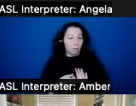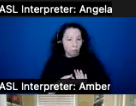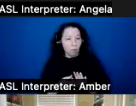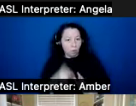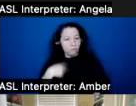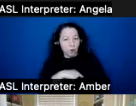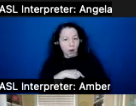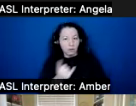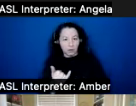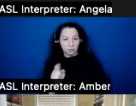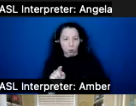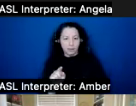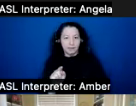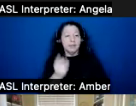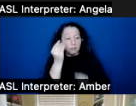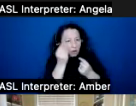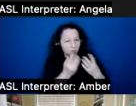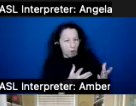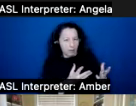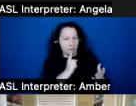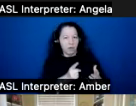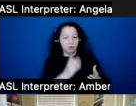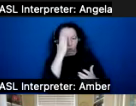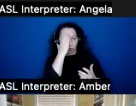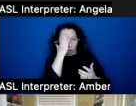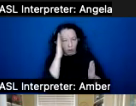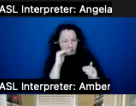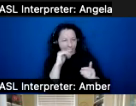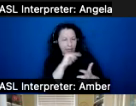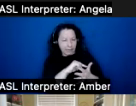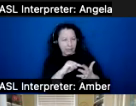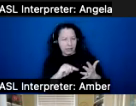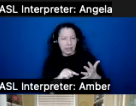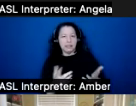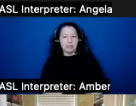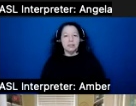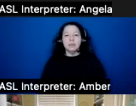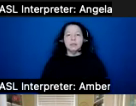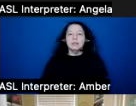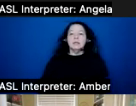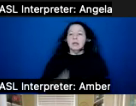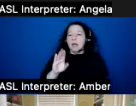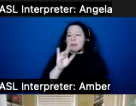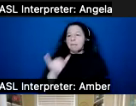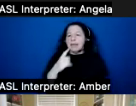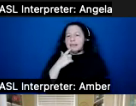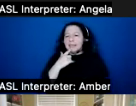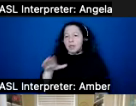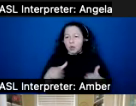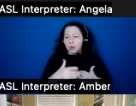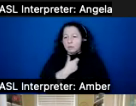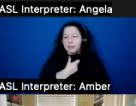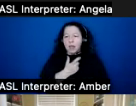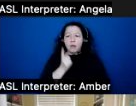just, informing them. Becky said, introduce myself to victim and